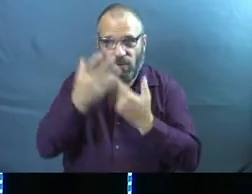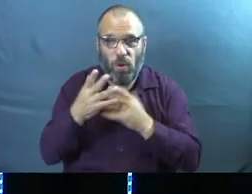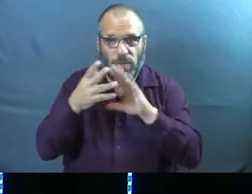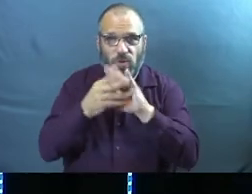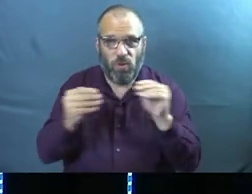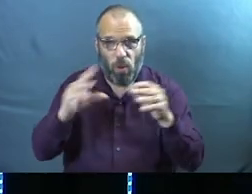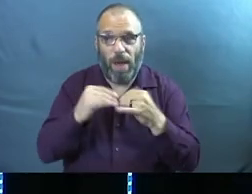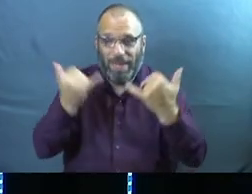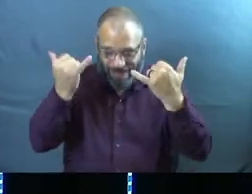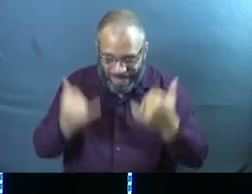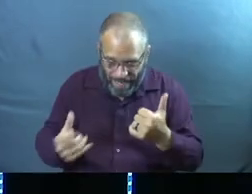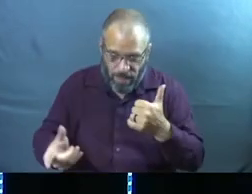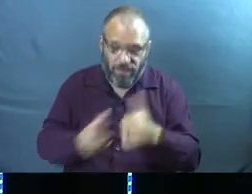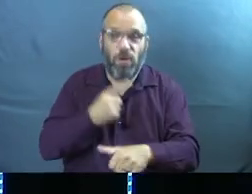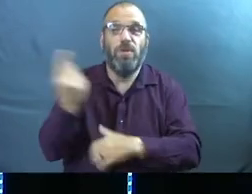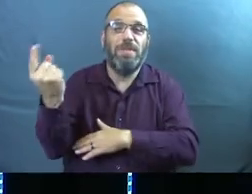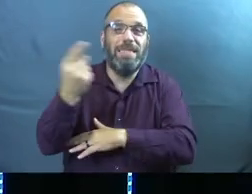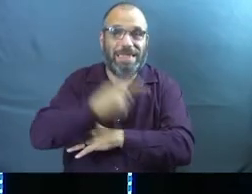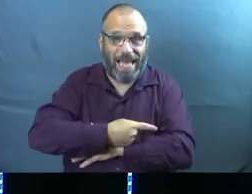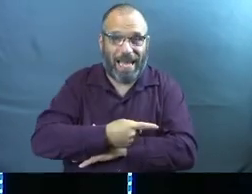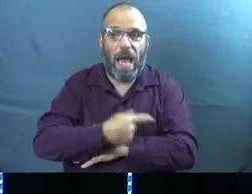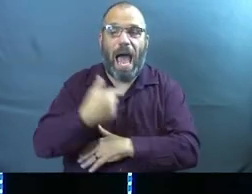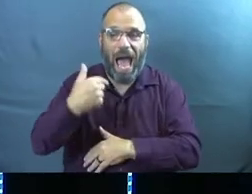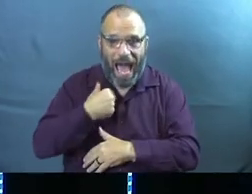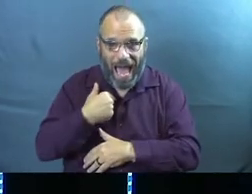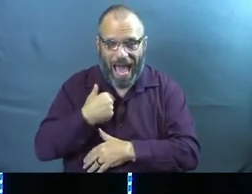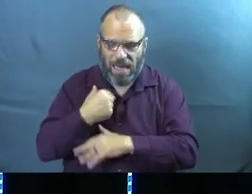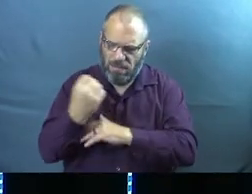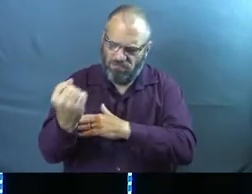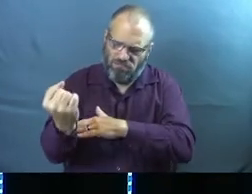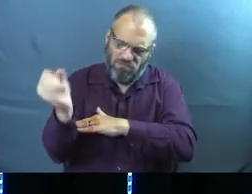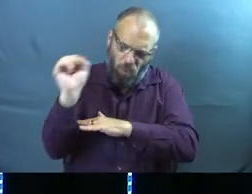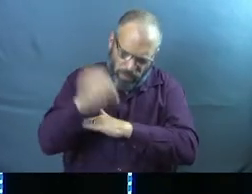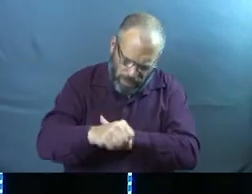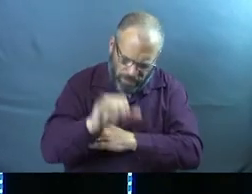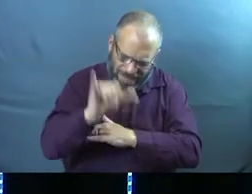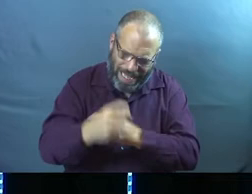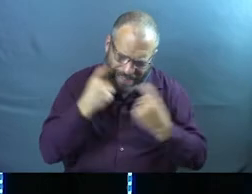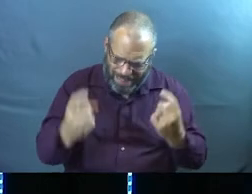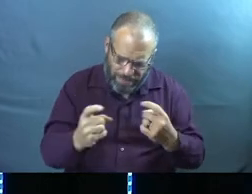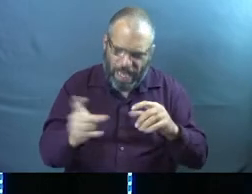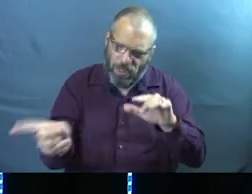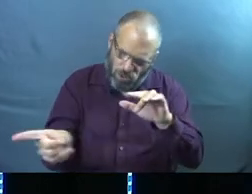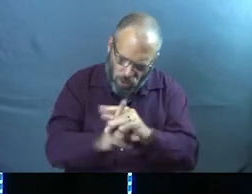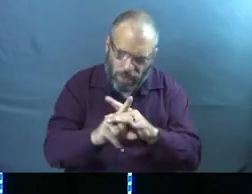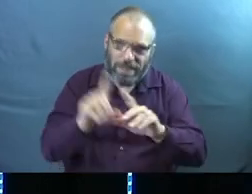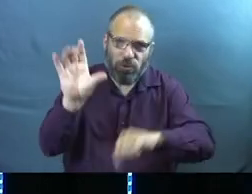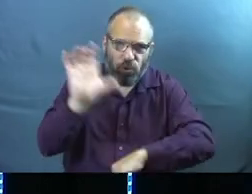And she's like, today is the first day that I was able to overcome it and finally come inside.